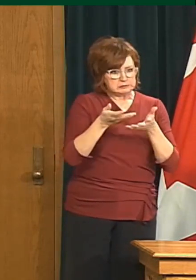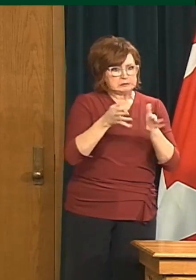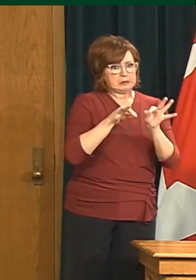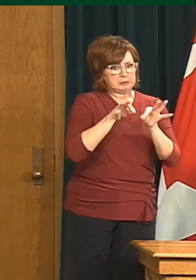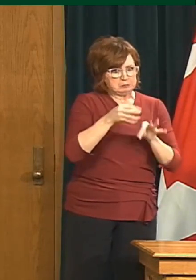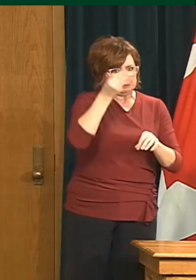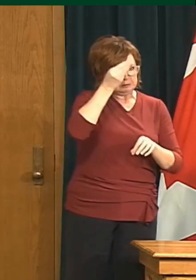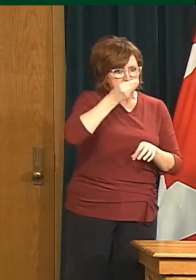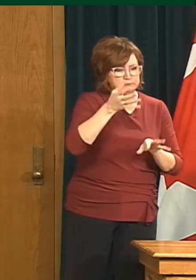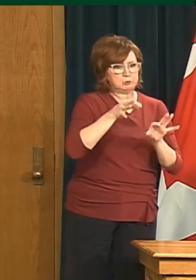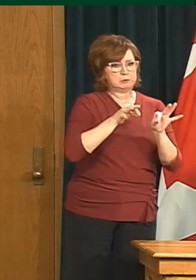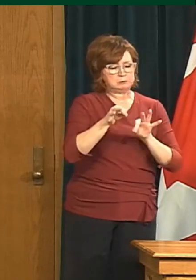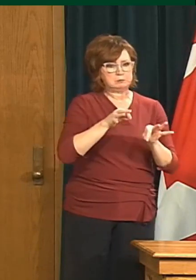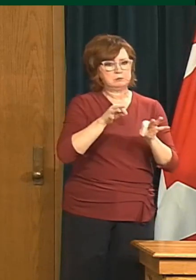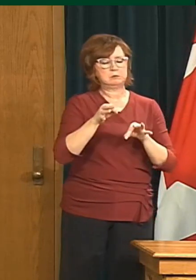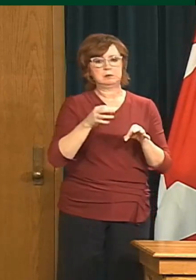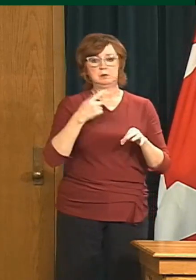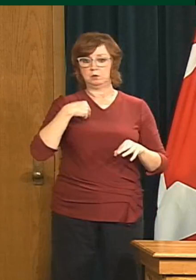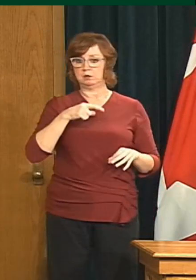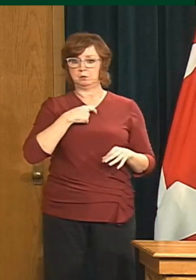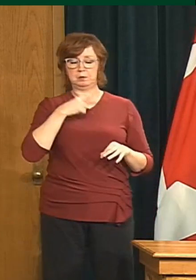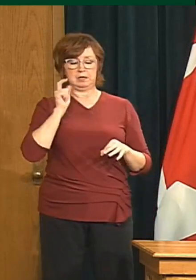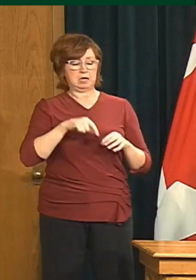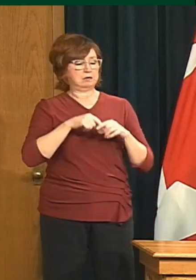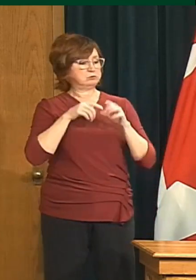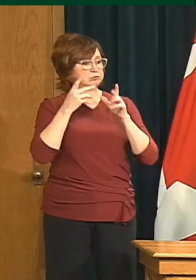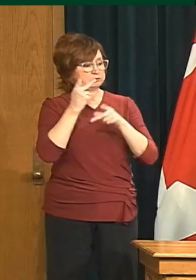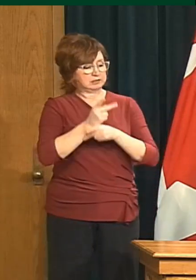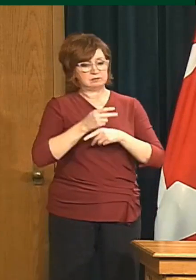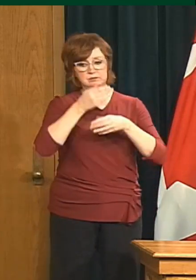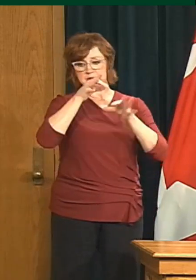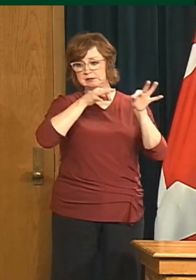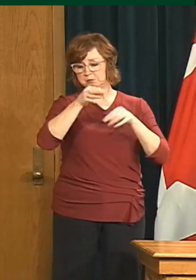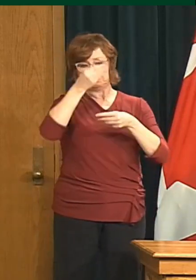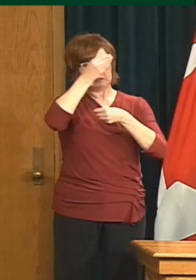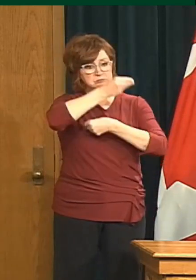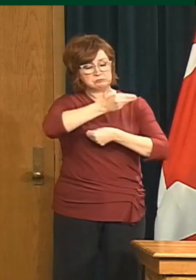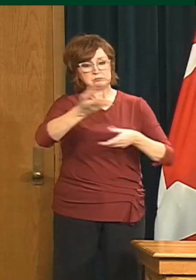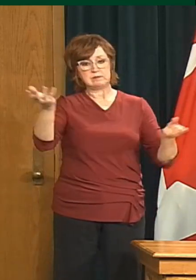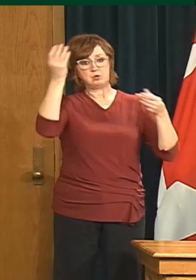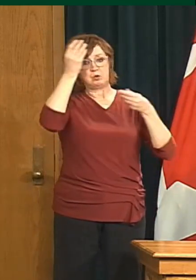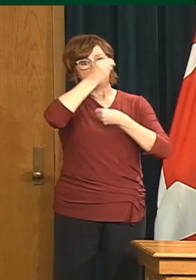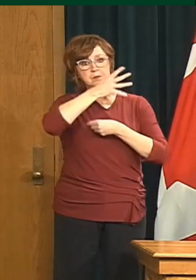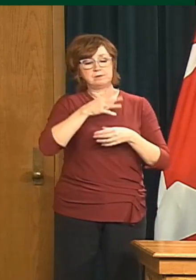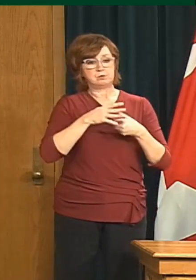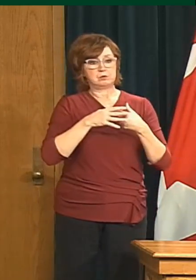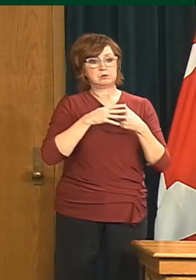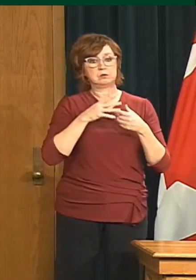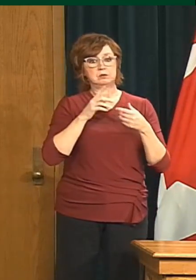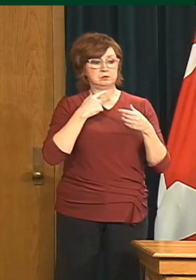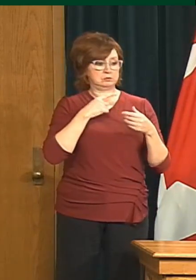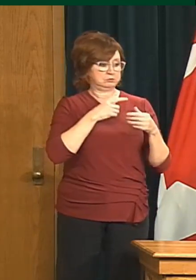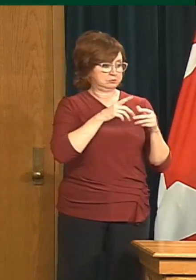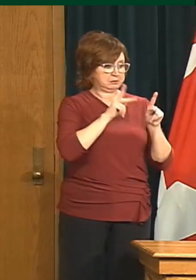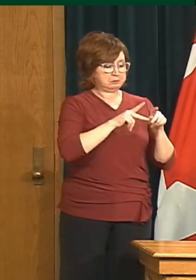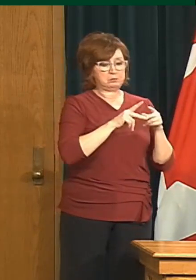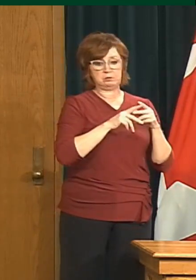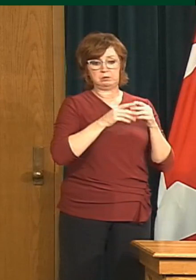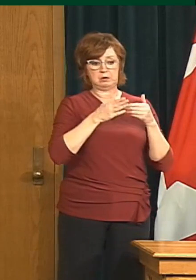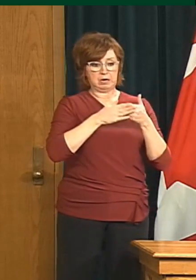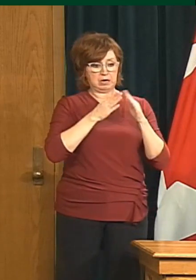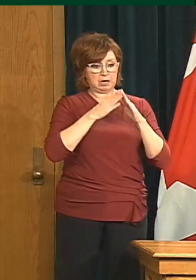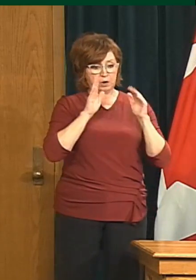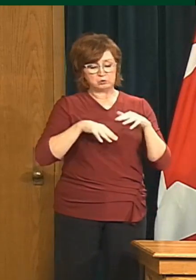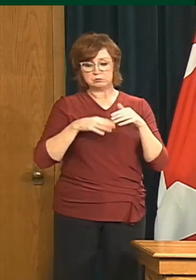in doing that individually and collectively as individuals, families, households, neighbors, and communities. And I think that has